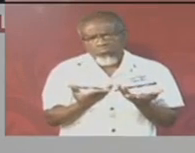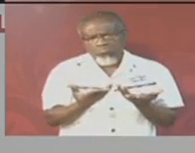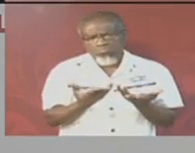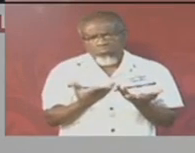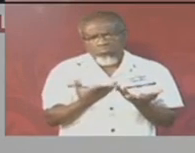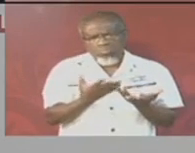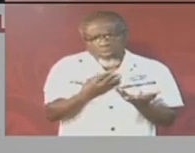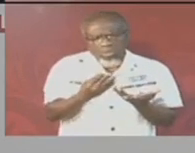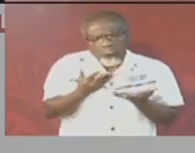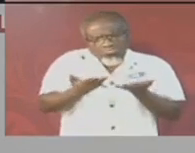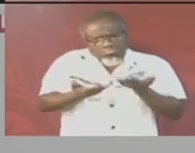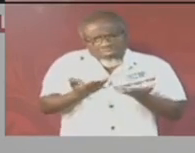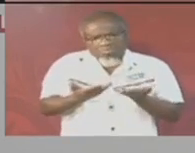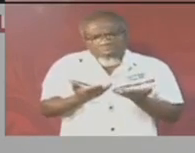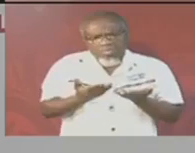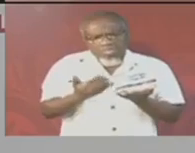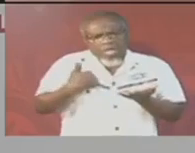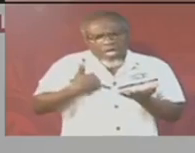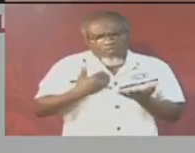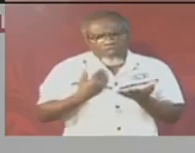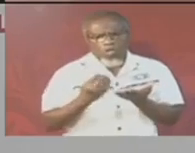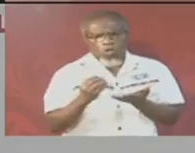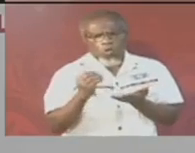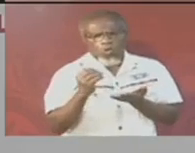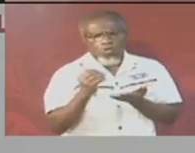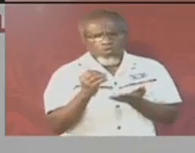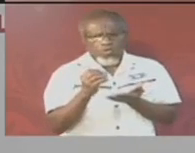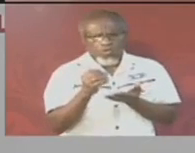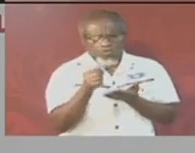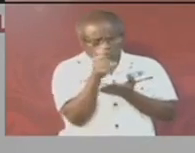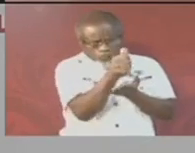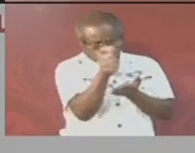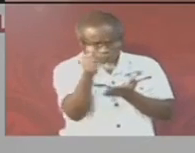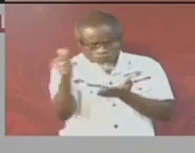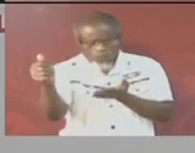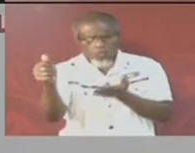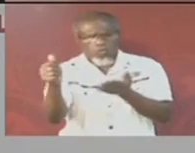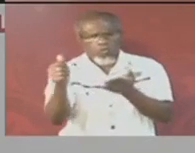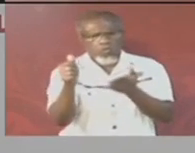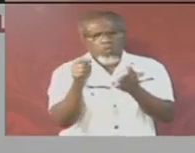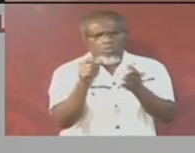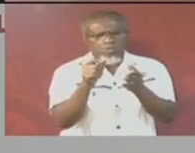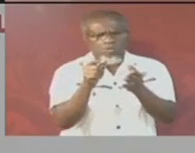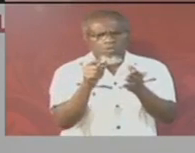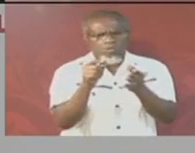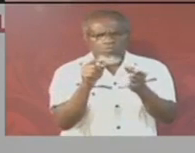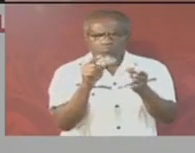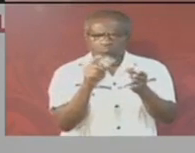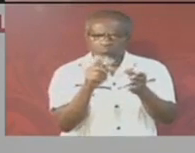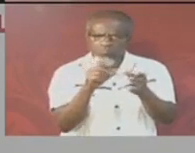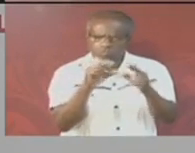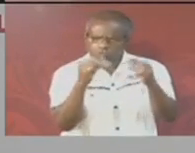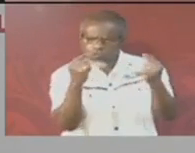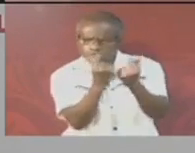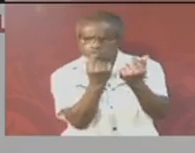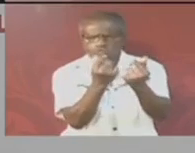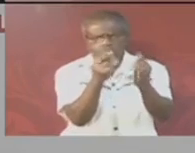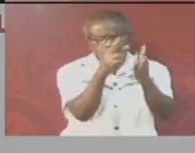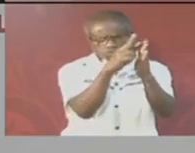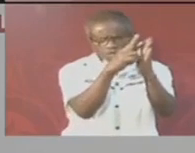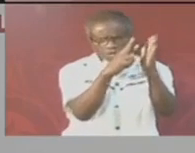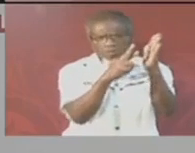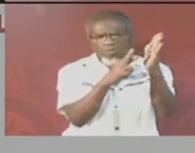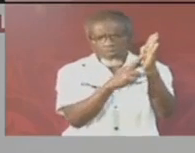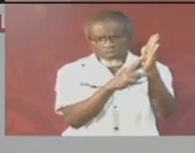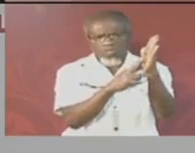And therefore, they have their own regulations. They are guided by the Defense Act, and they do their thing in a certain kind of way, an